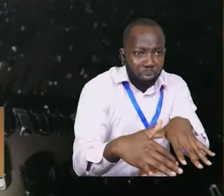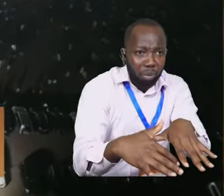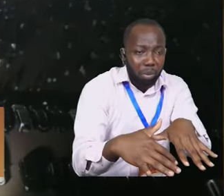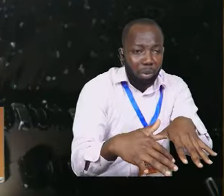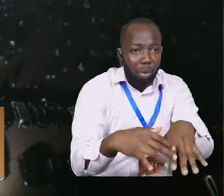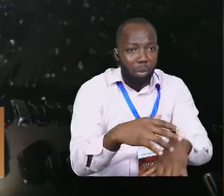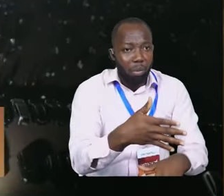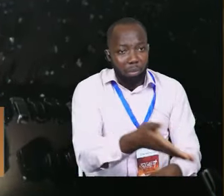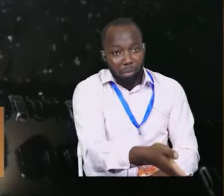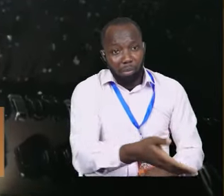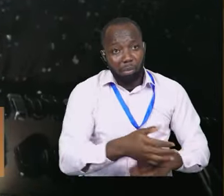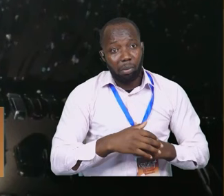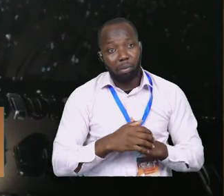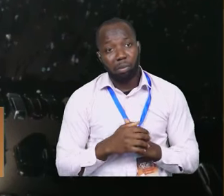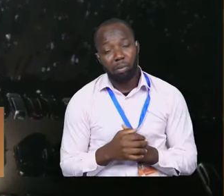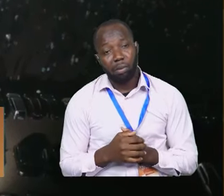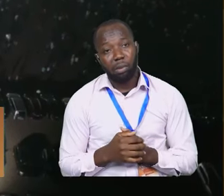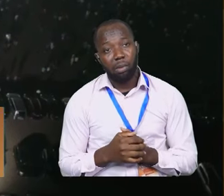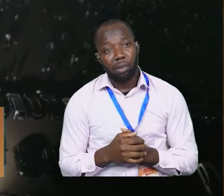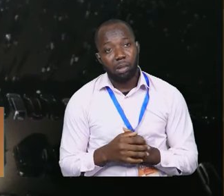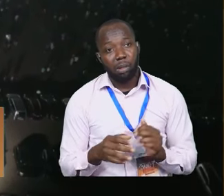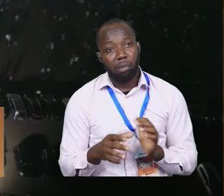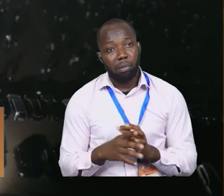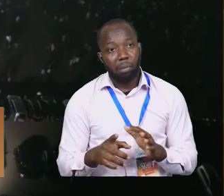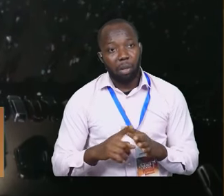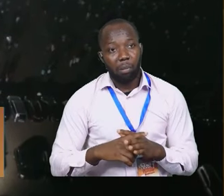everybody in the house was there.